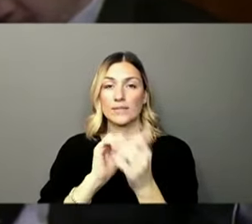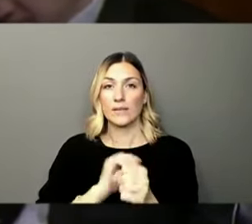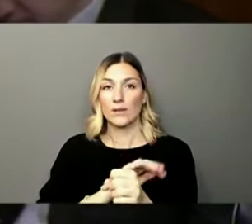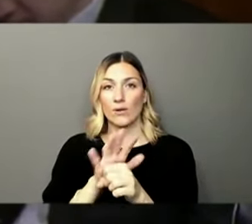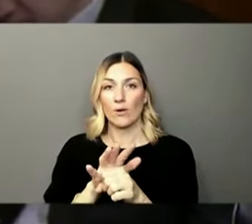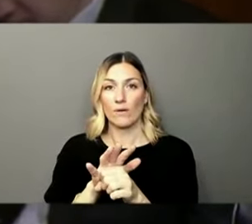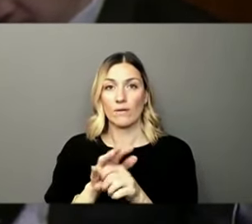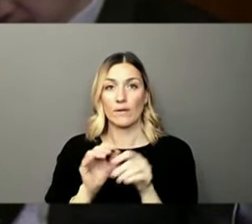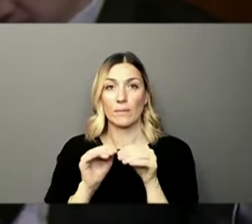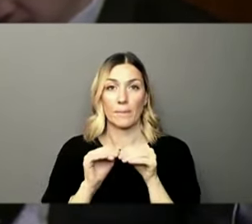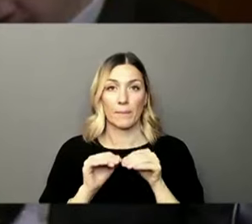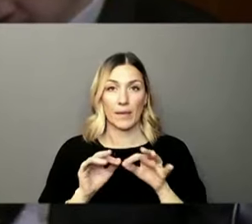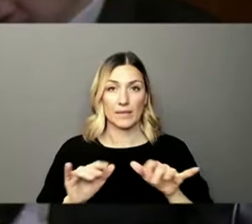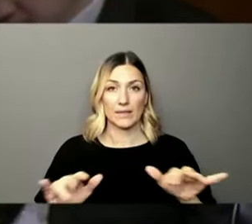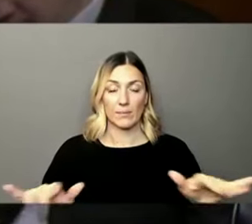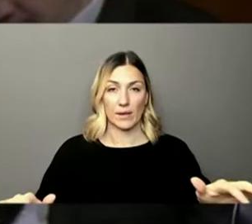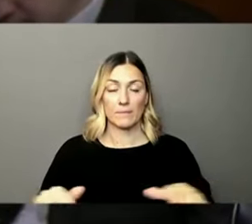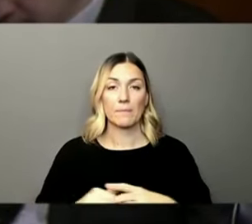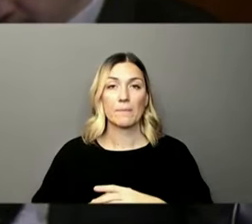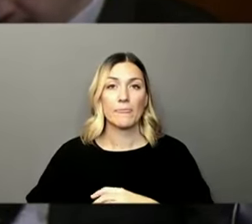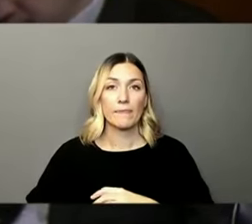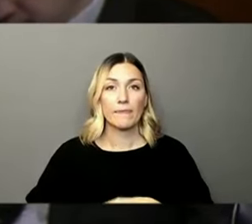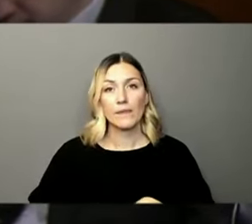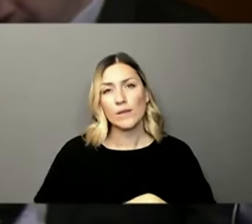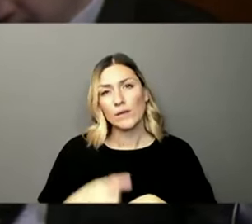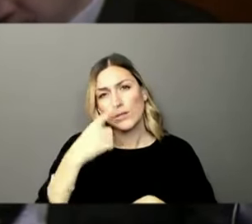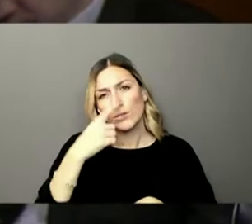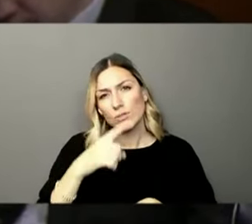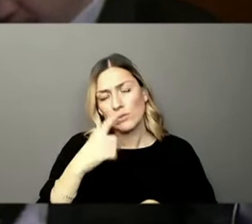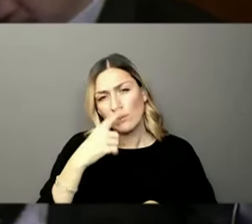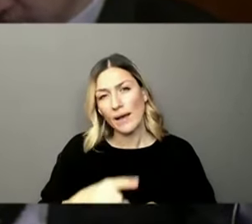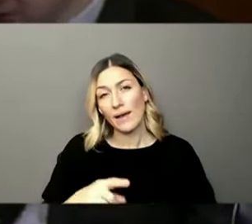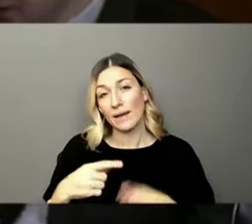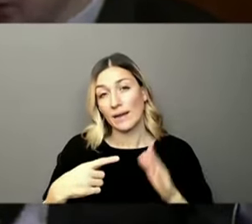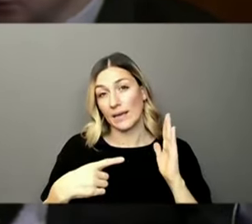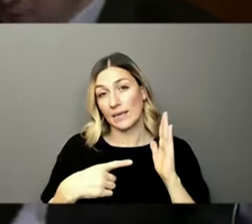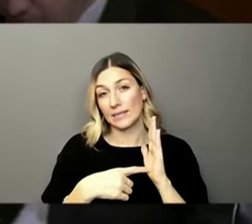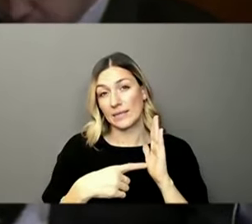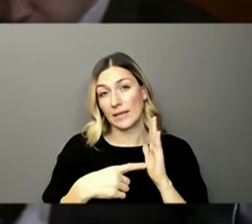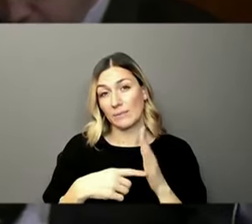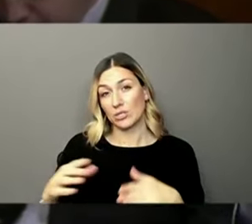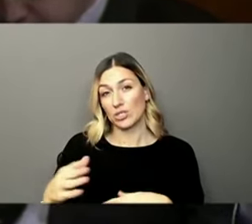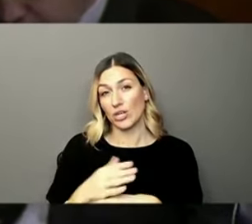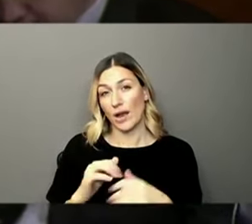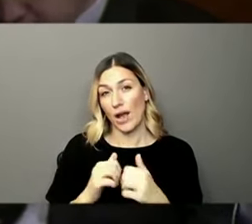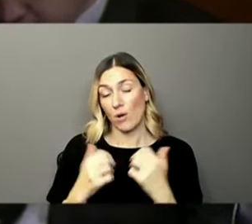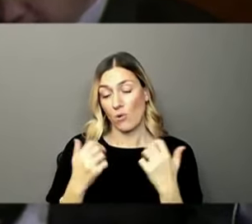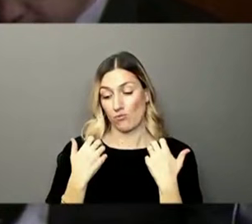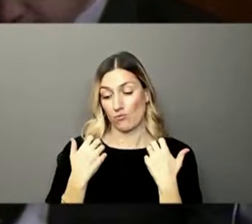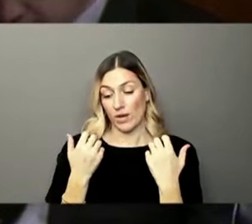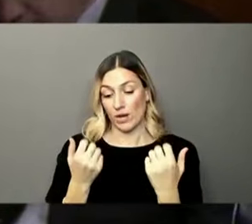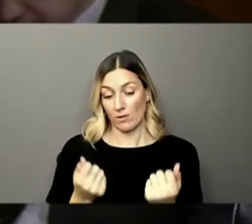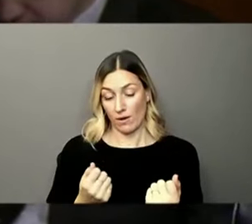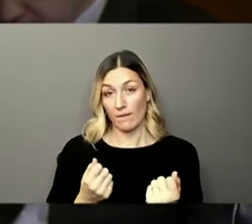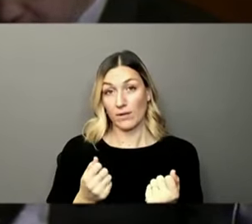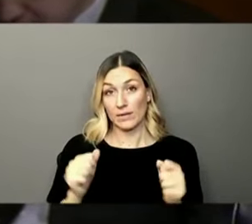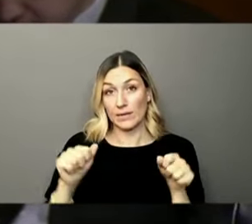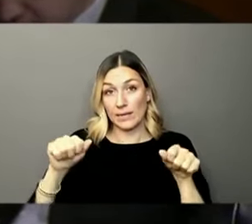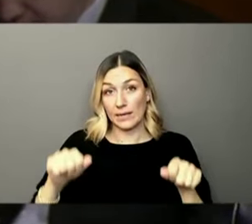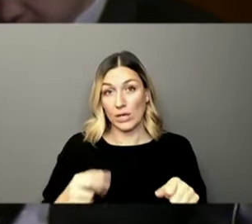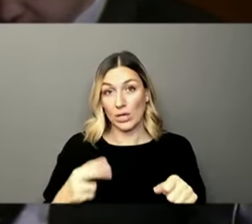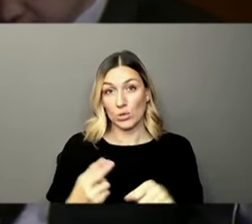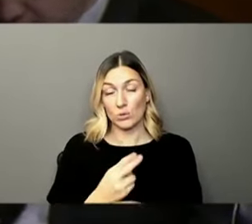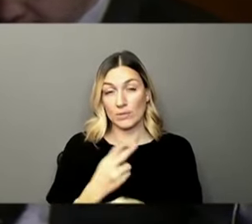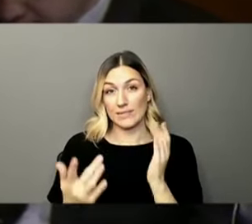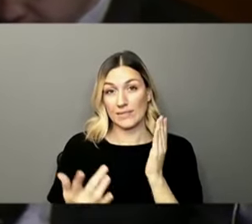pandemic. Can you share any examples of how Recover grantees can use